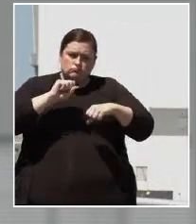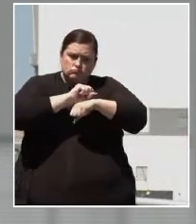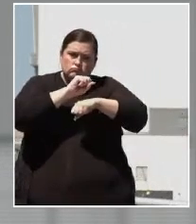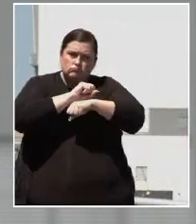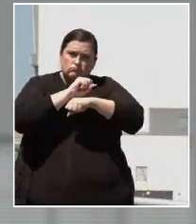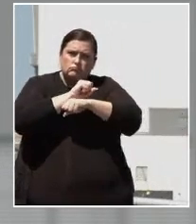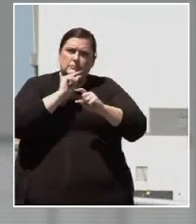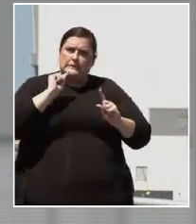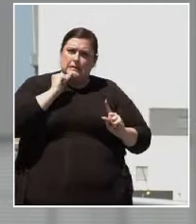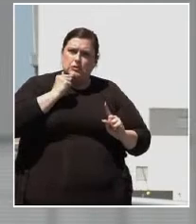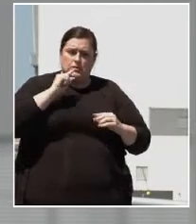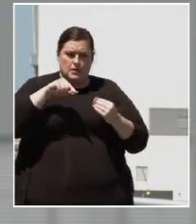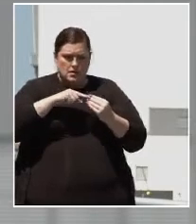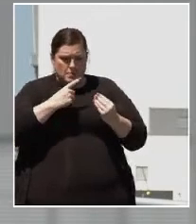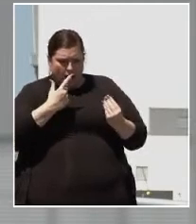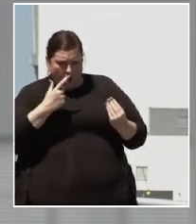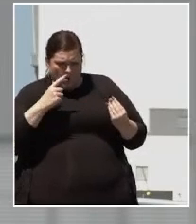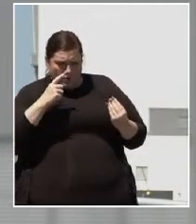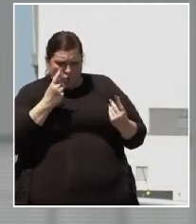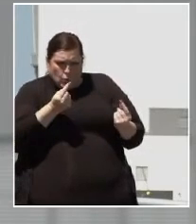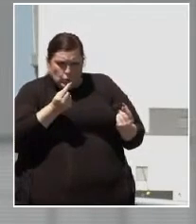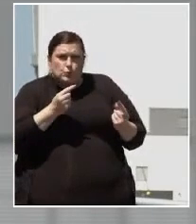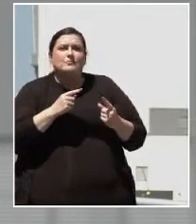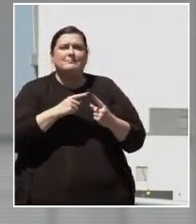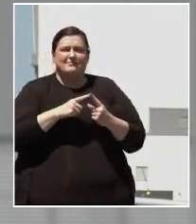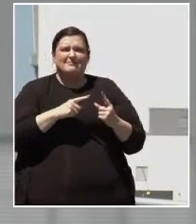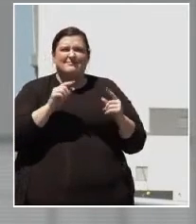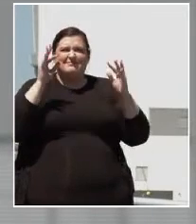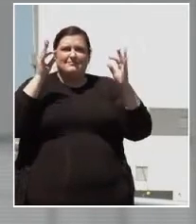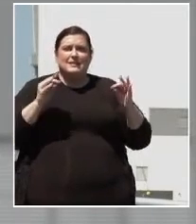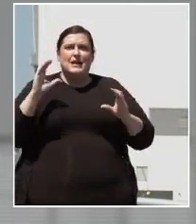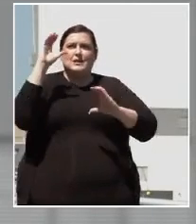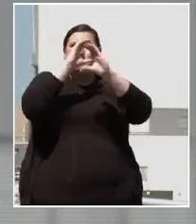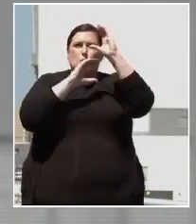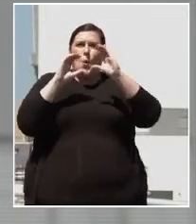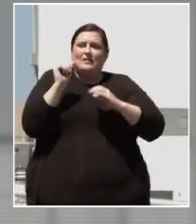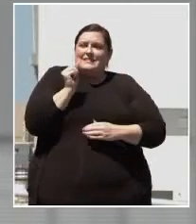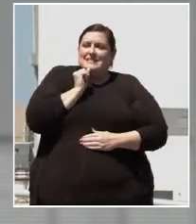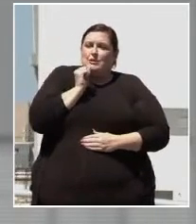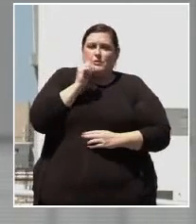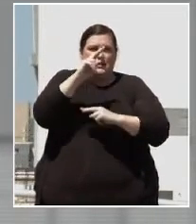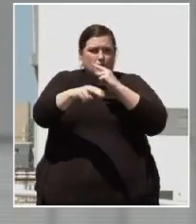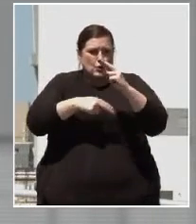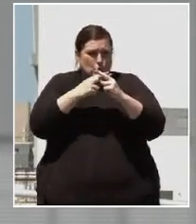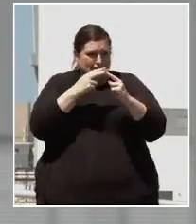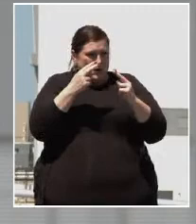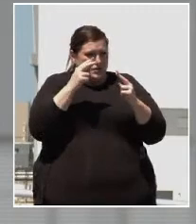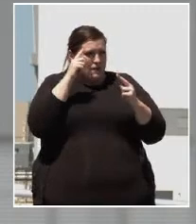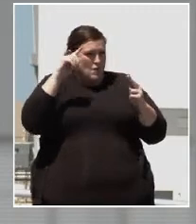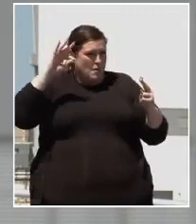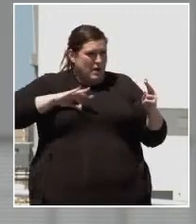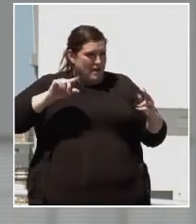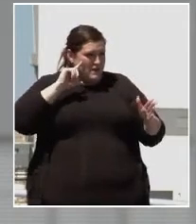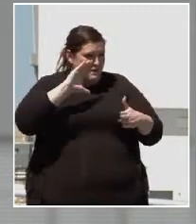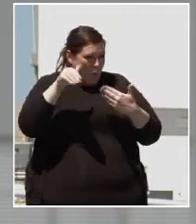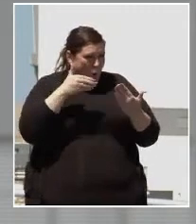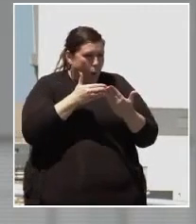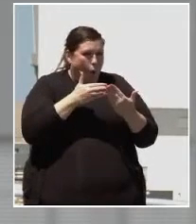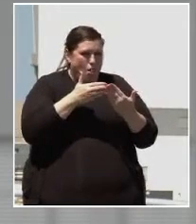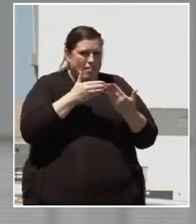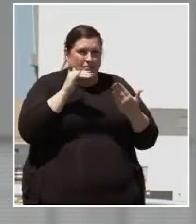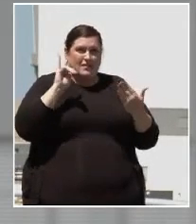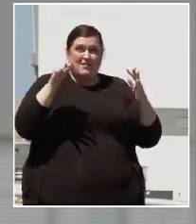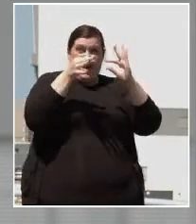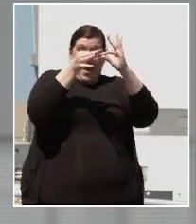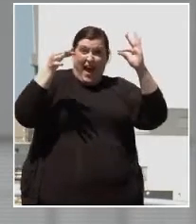is exploring the secrets of the universe for the benefit of all it's that Vision that will